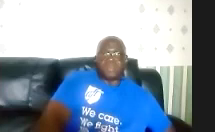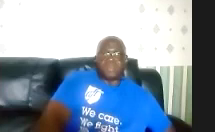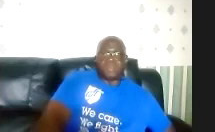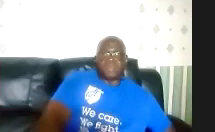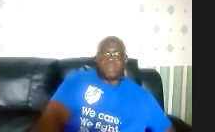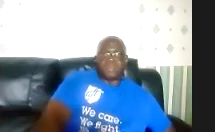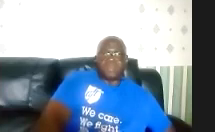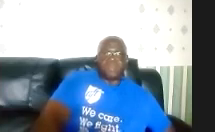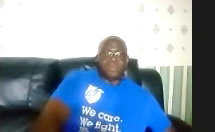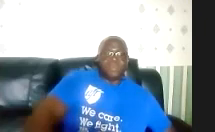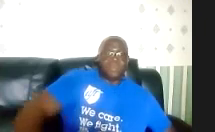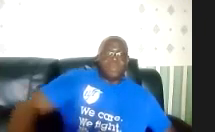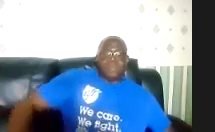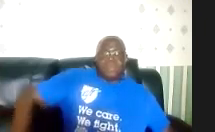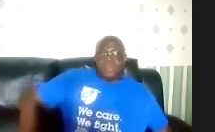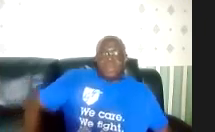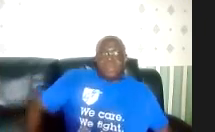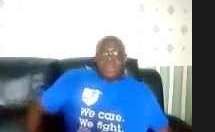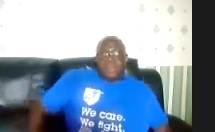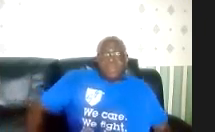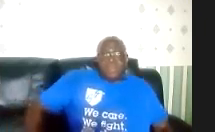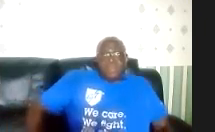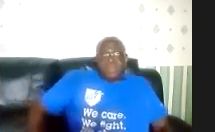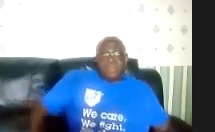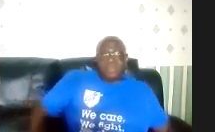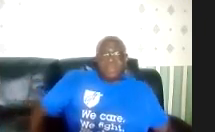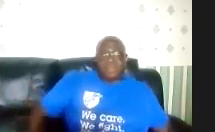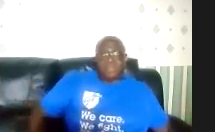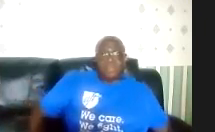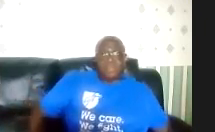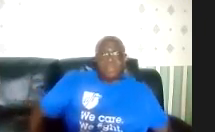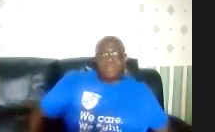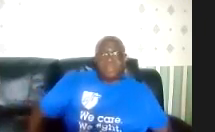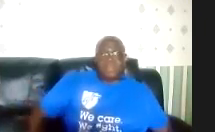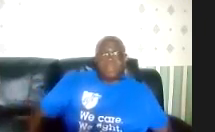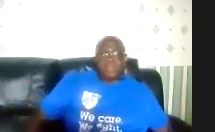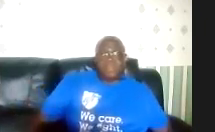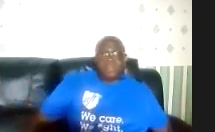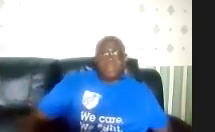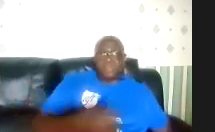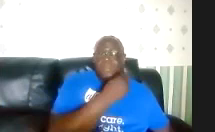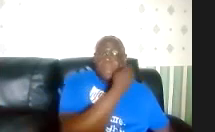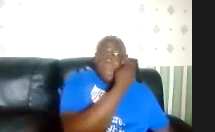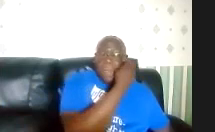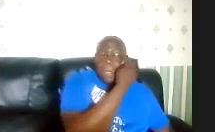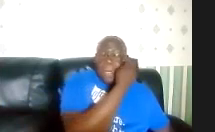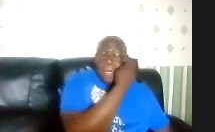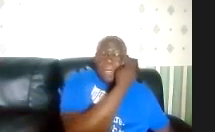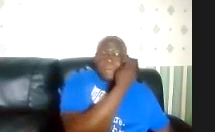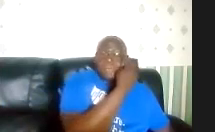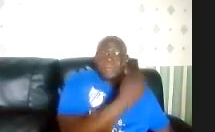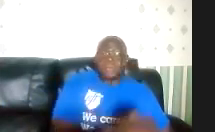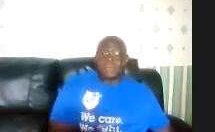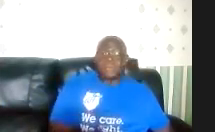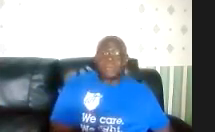leadership of the union. When we met the Cabinet Office the other day, you know, we specifically took the view that although the national